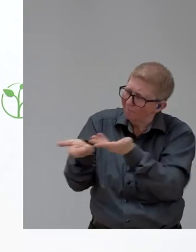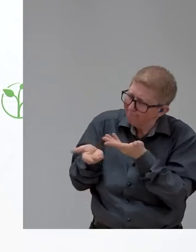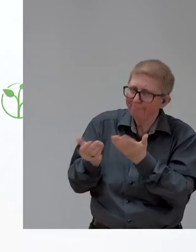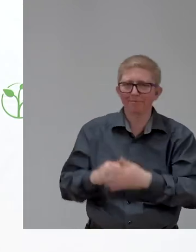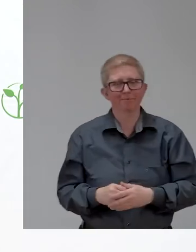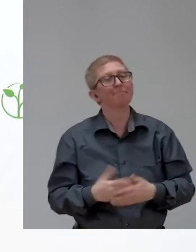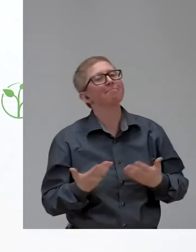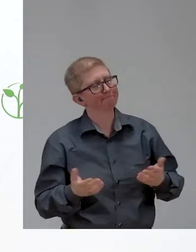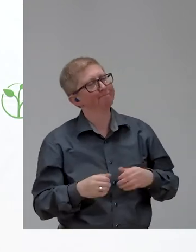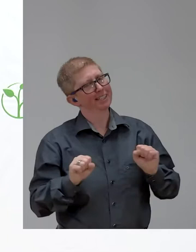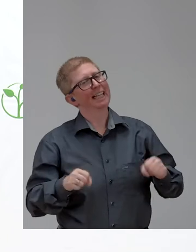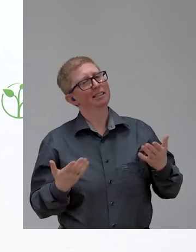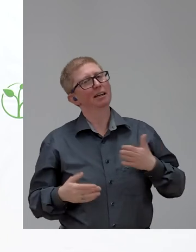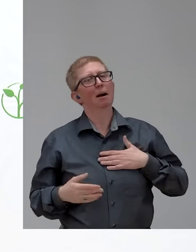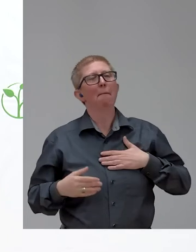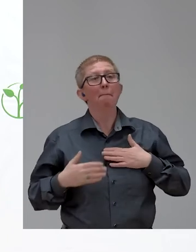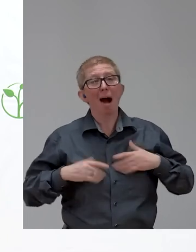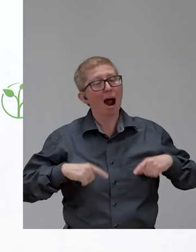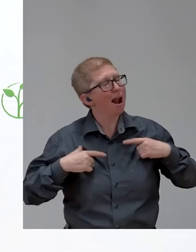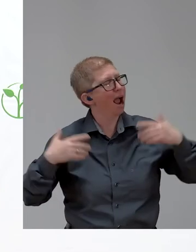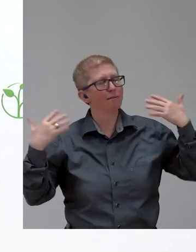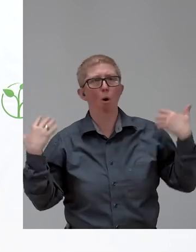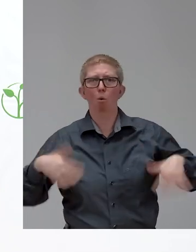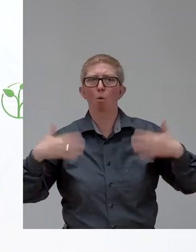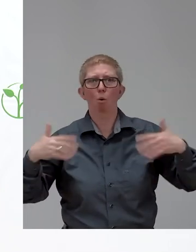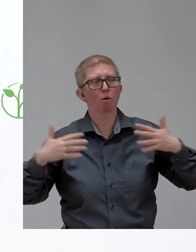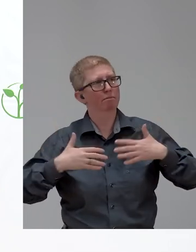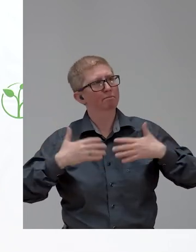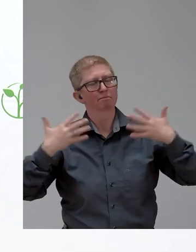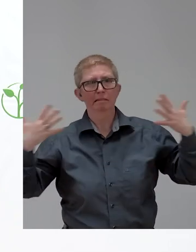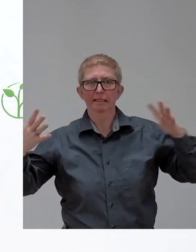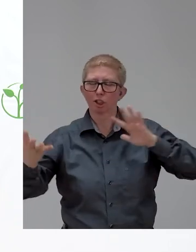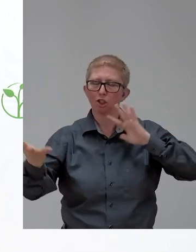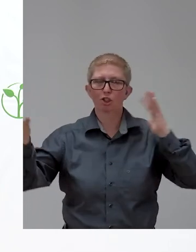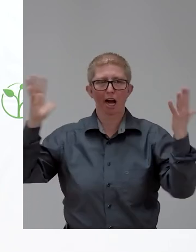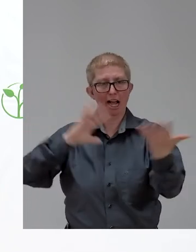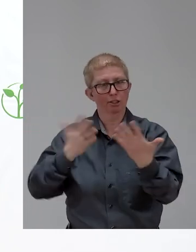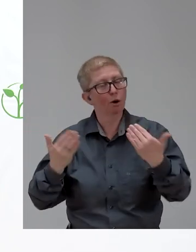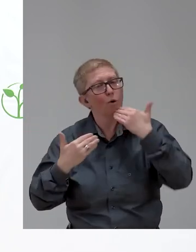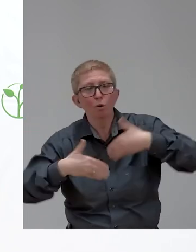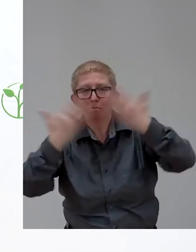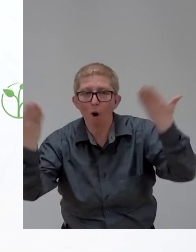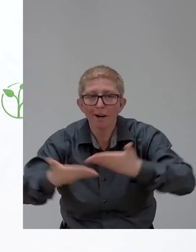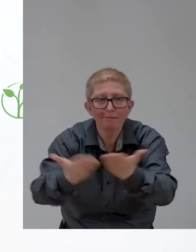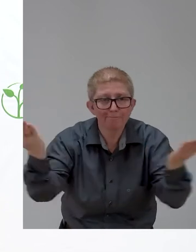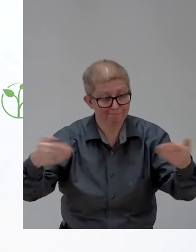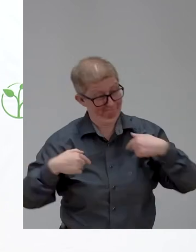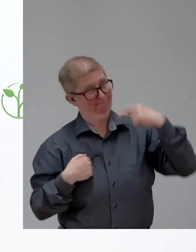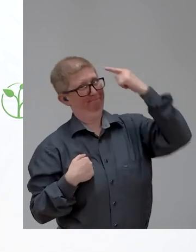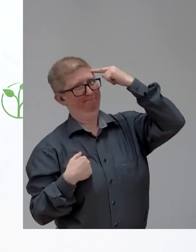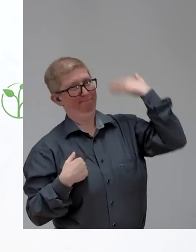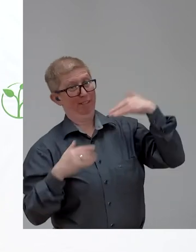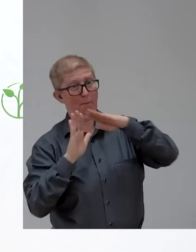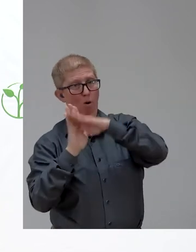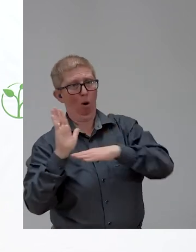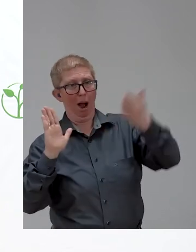Well, good morning, everybody. If I think about this program, and I had the honor to be from the start a mentor here, if I